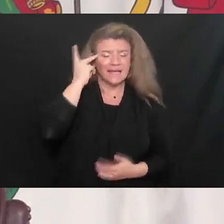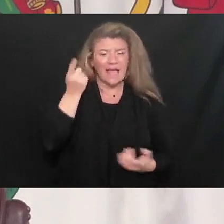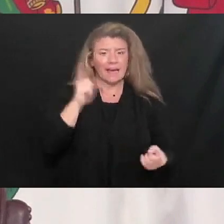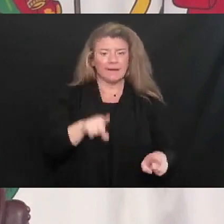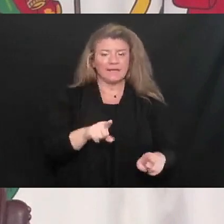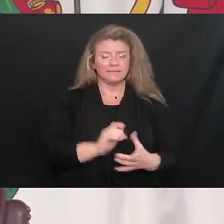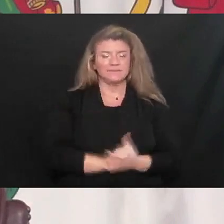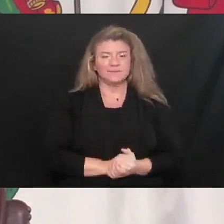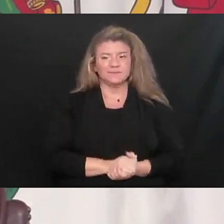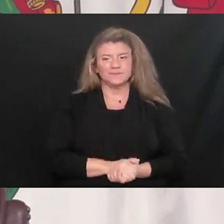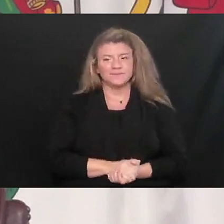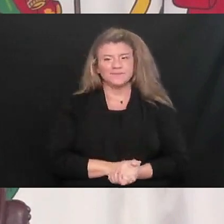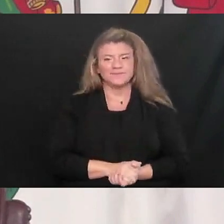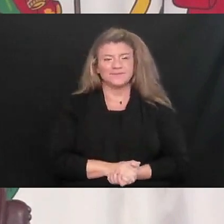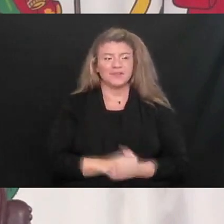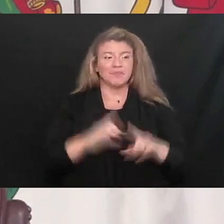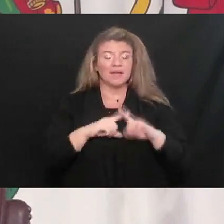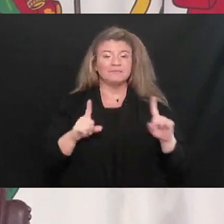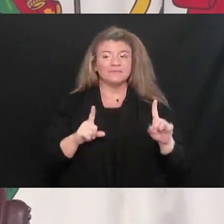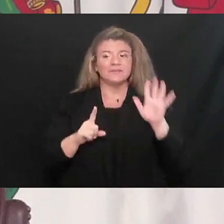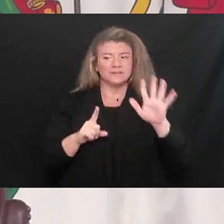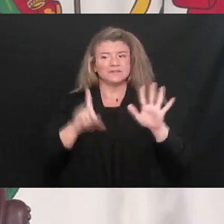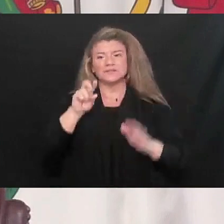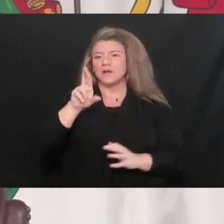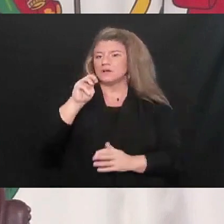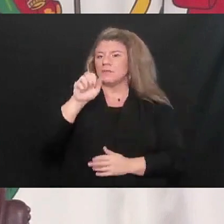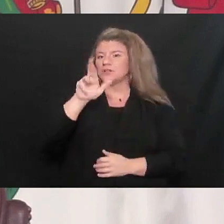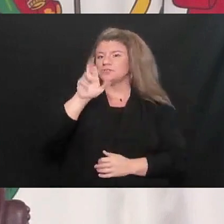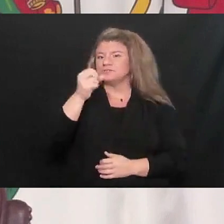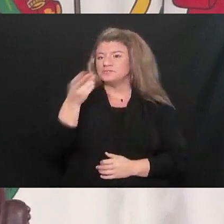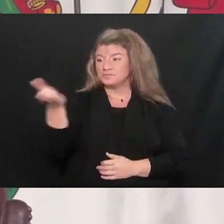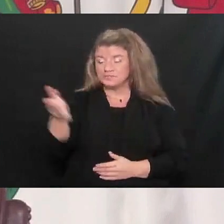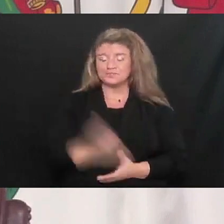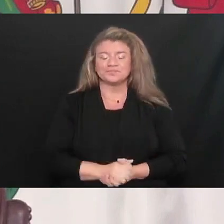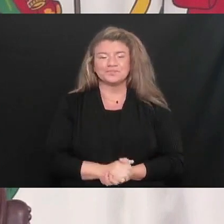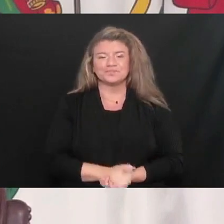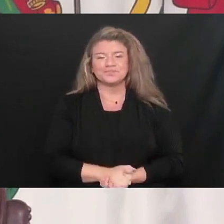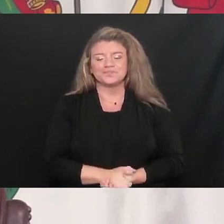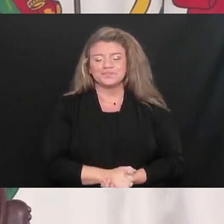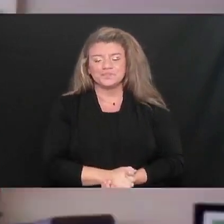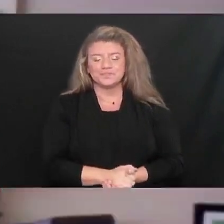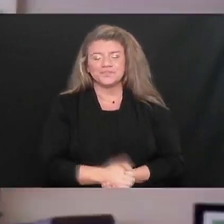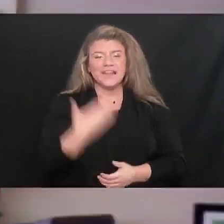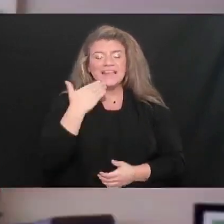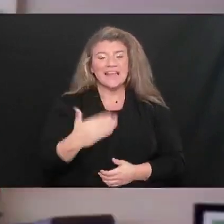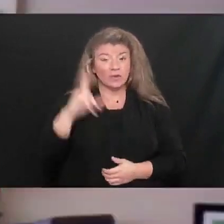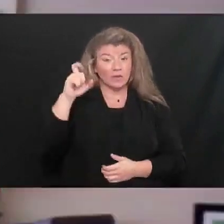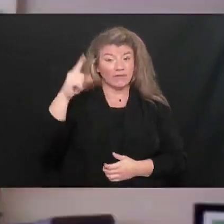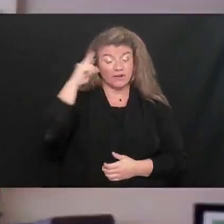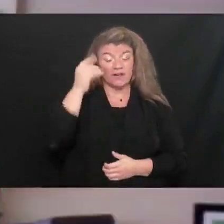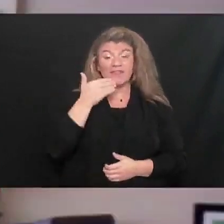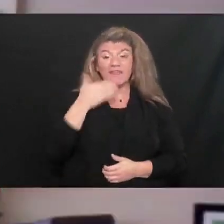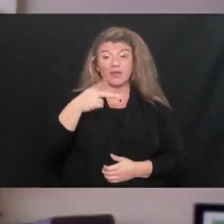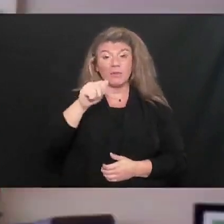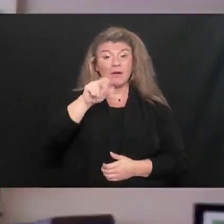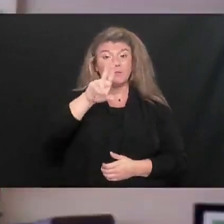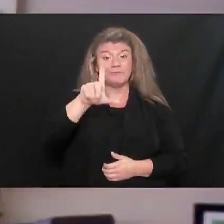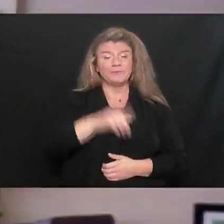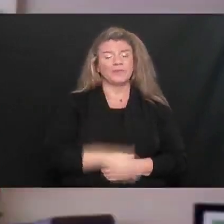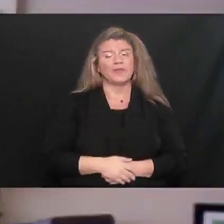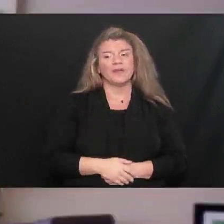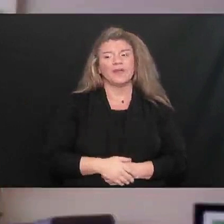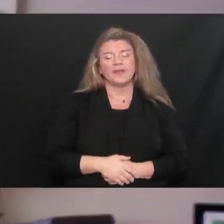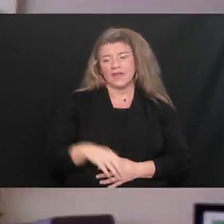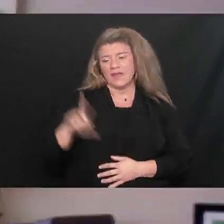but nevertheless, Dr. Marsh. Thank you, Governor, and thank you, Paul. So the data